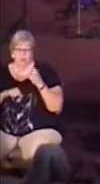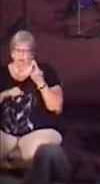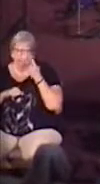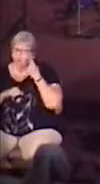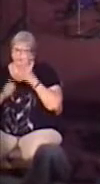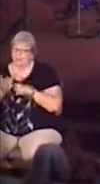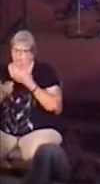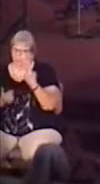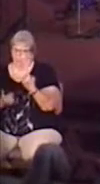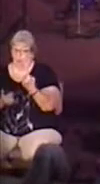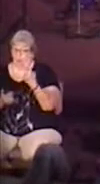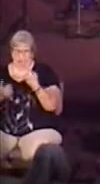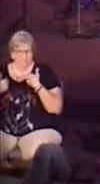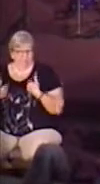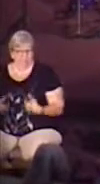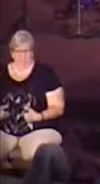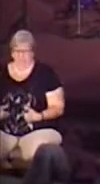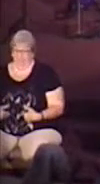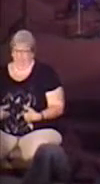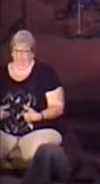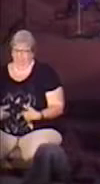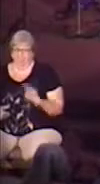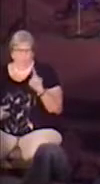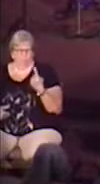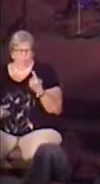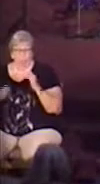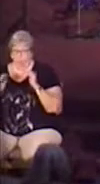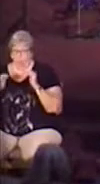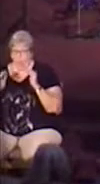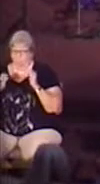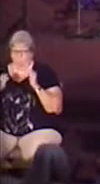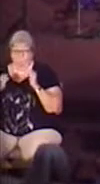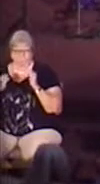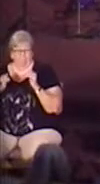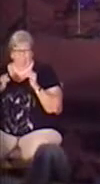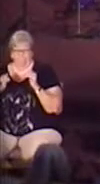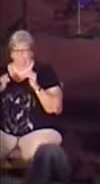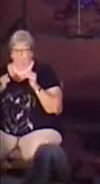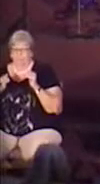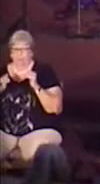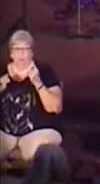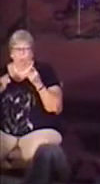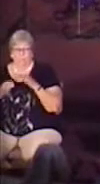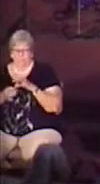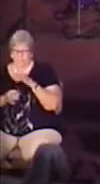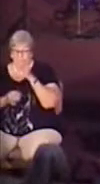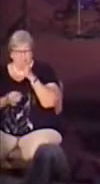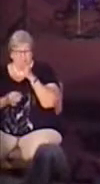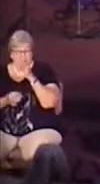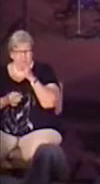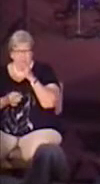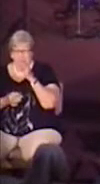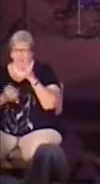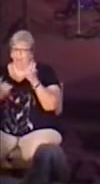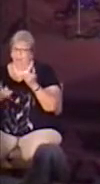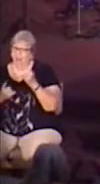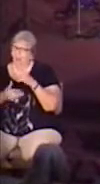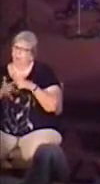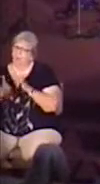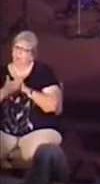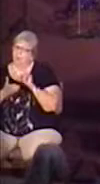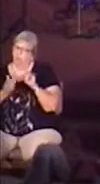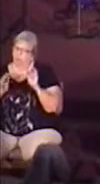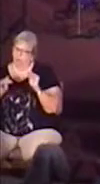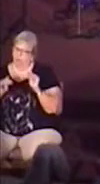one. One body. One hope. One Spirit. Now, what is that one